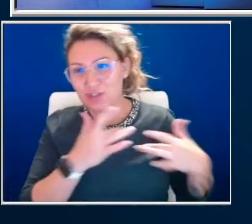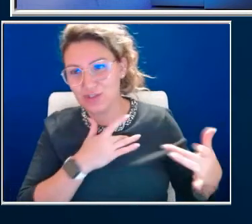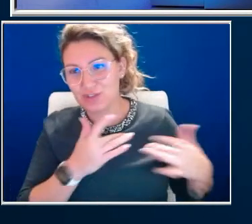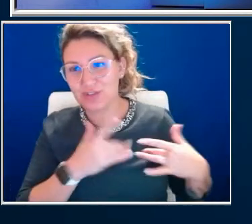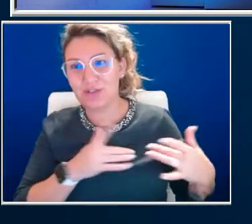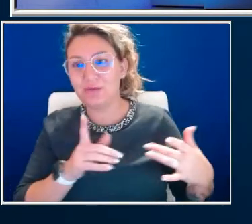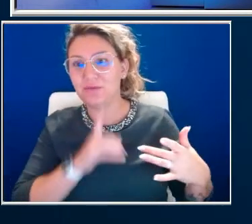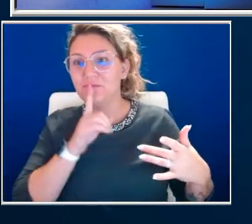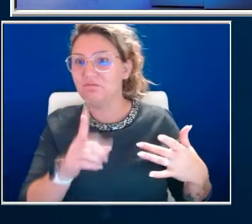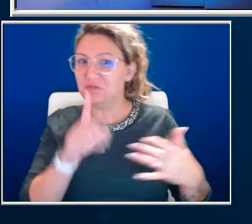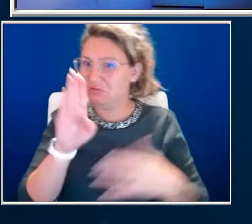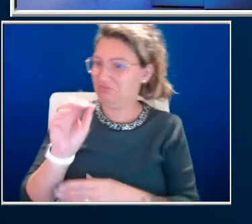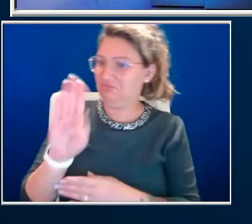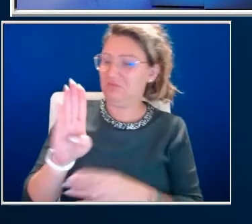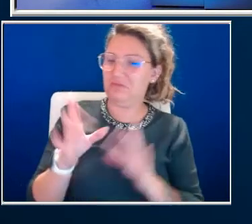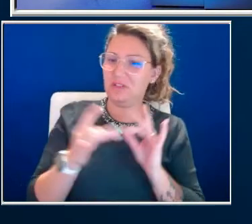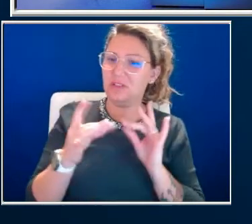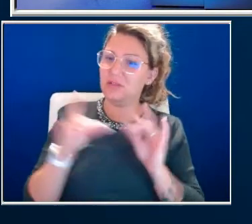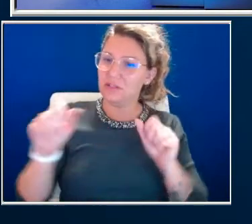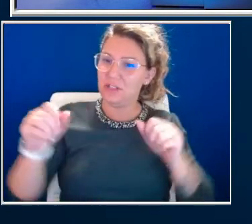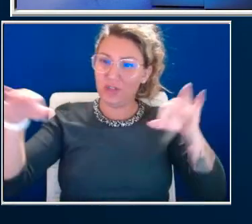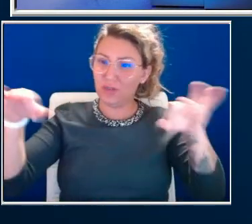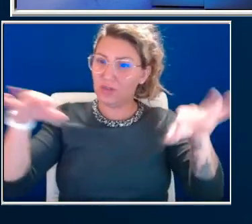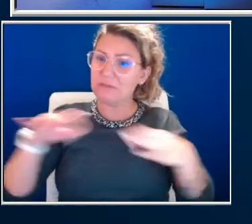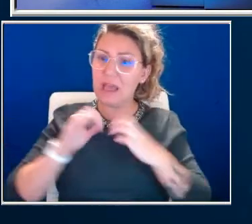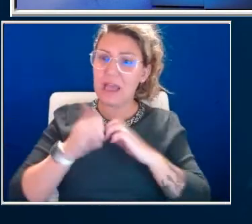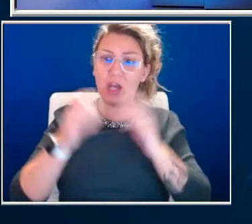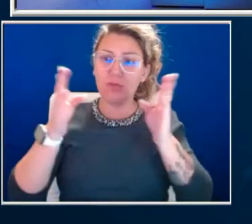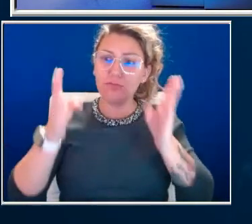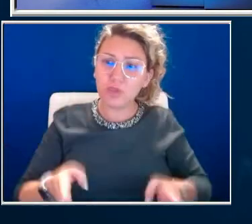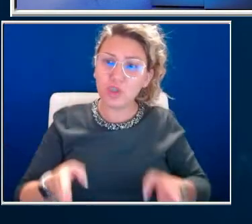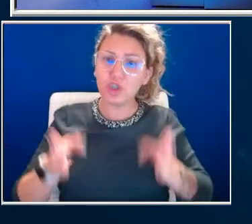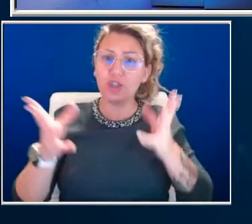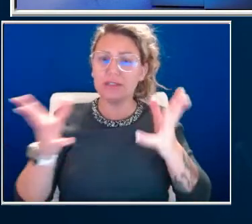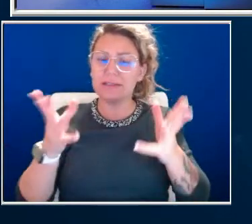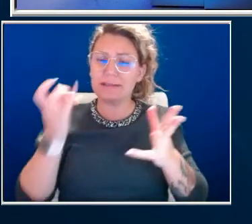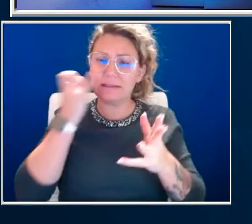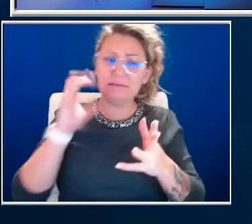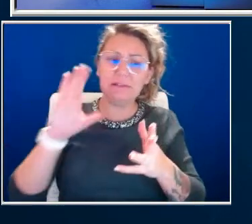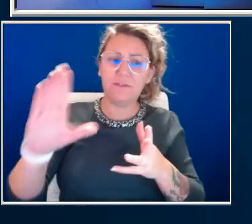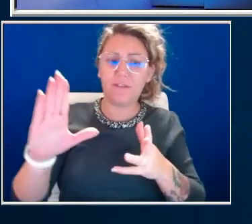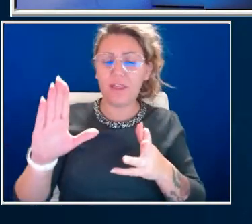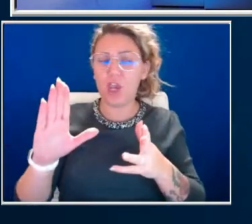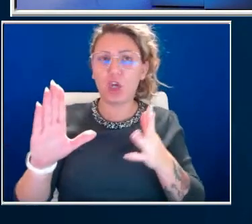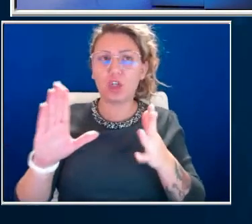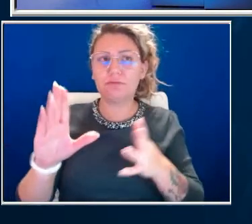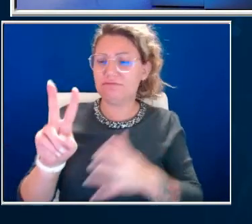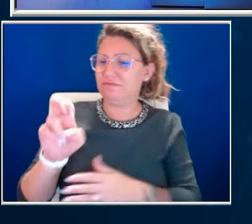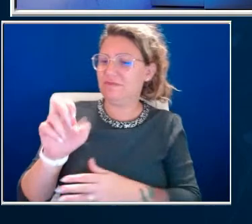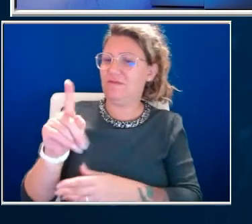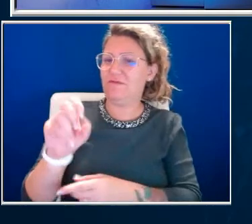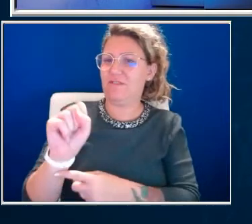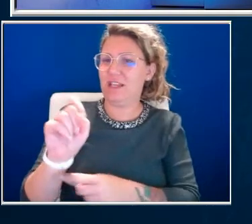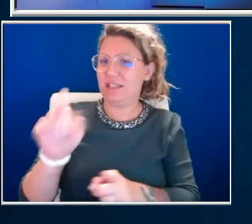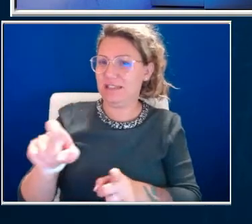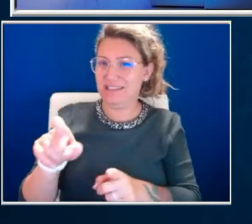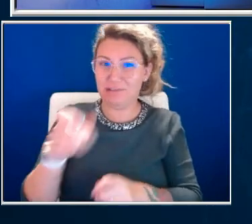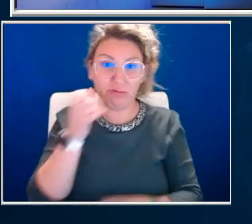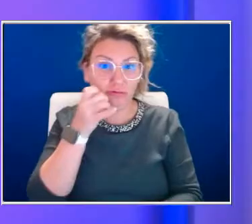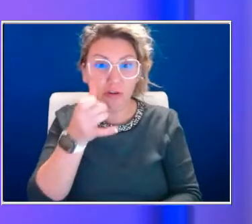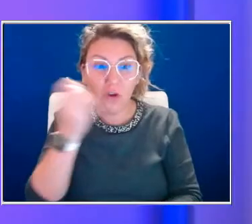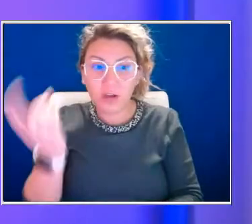he mentioned. Explain how a person might discern if their veins are something that need to be made a phone call on, or just a